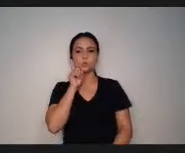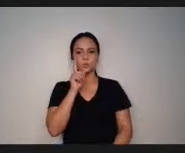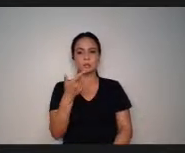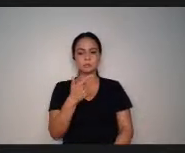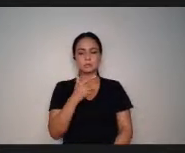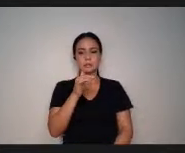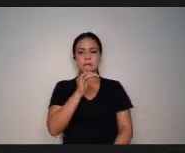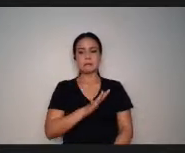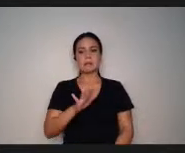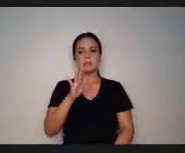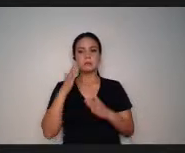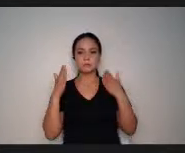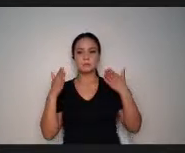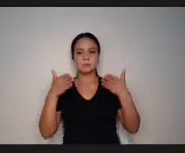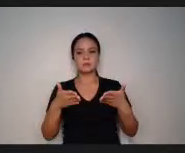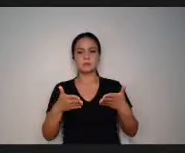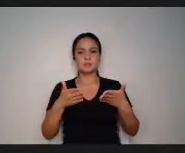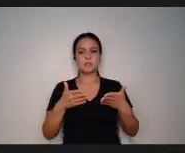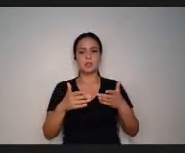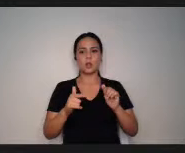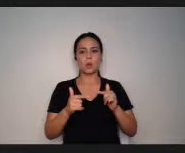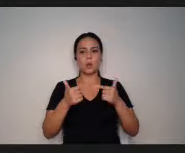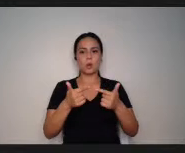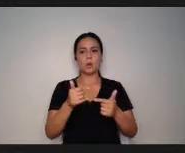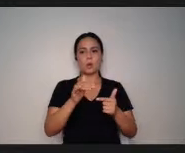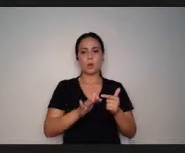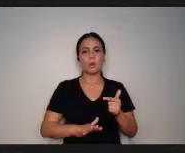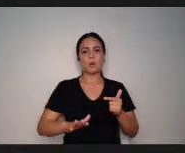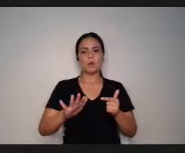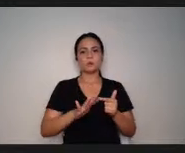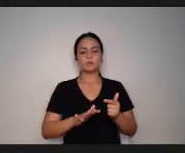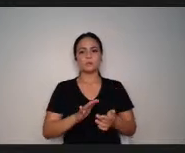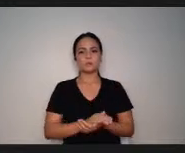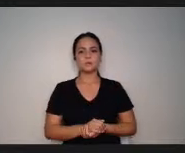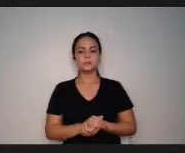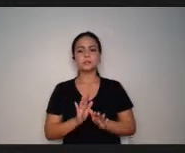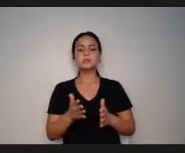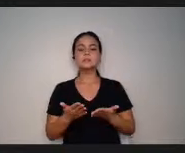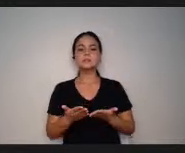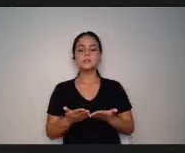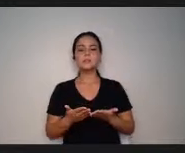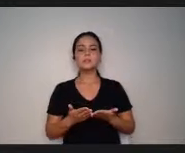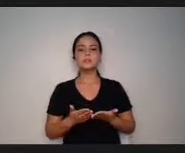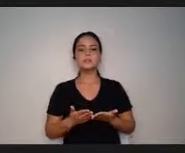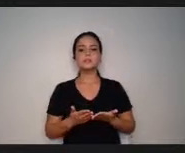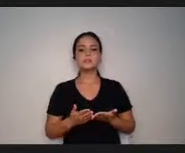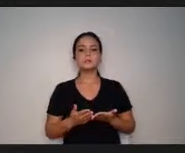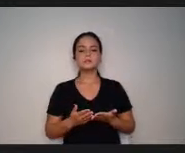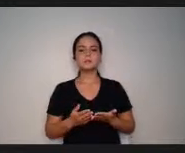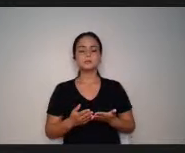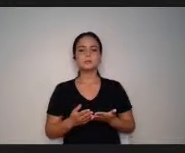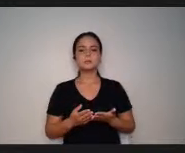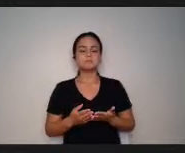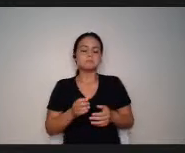to be adopted in this anti-regulation environment in the United States anytime soon.